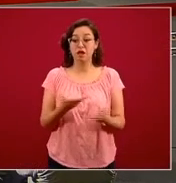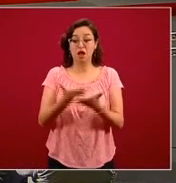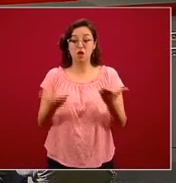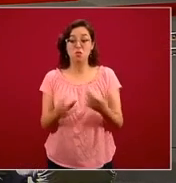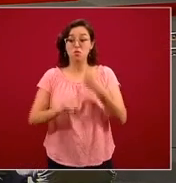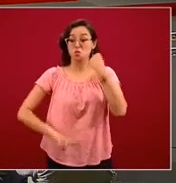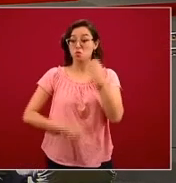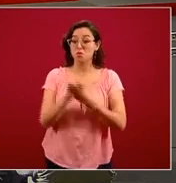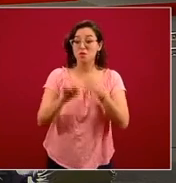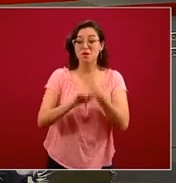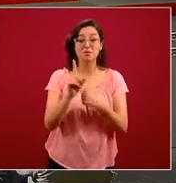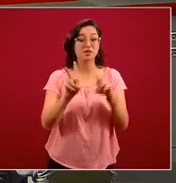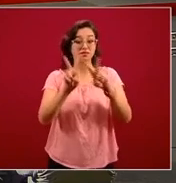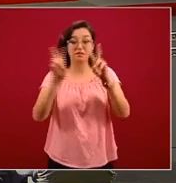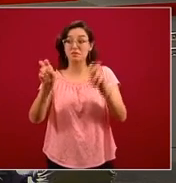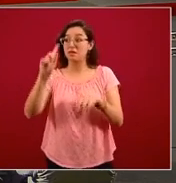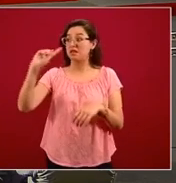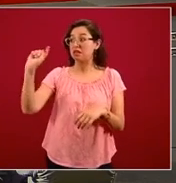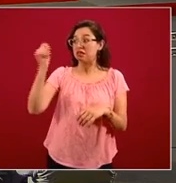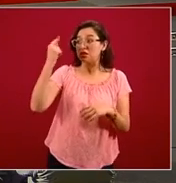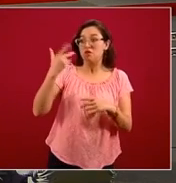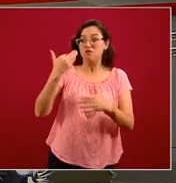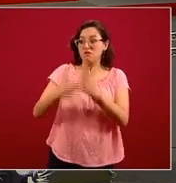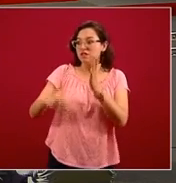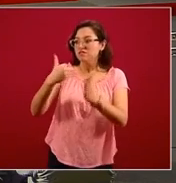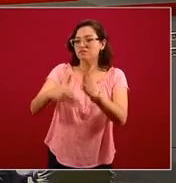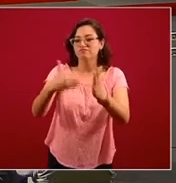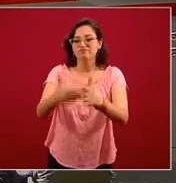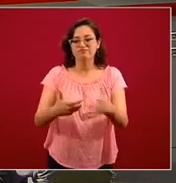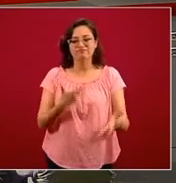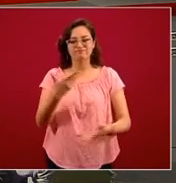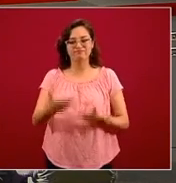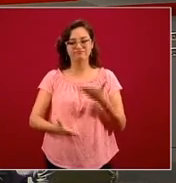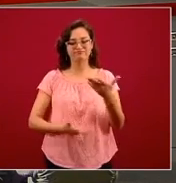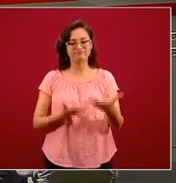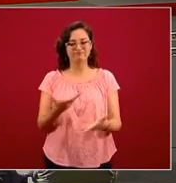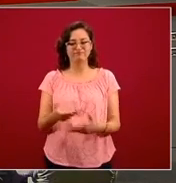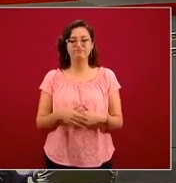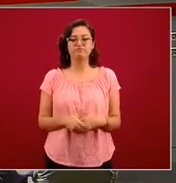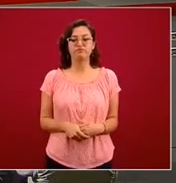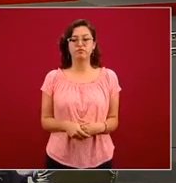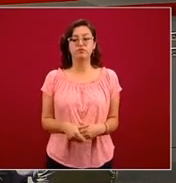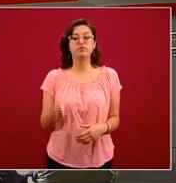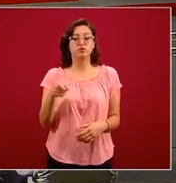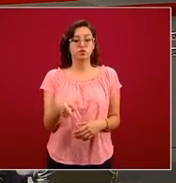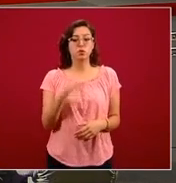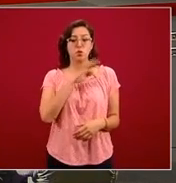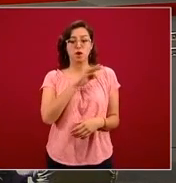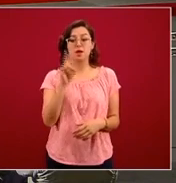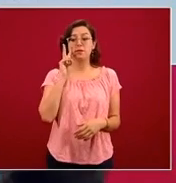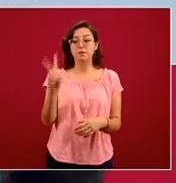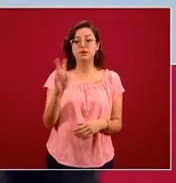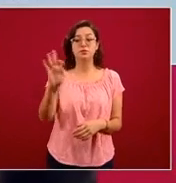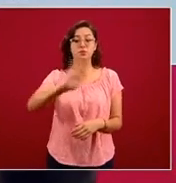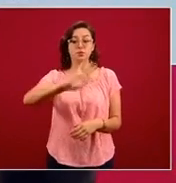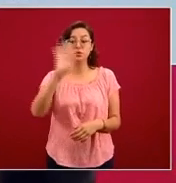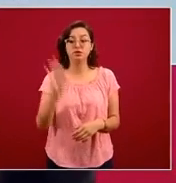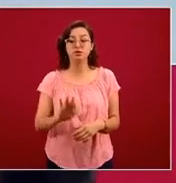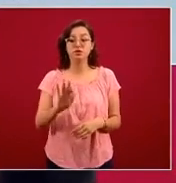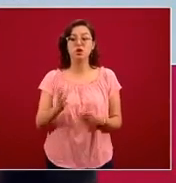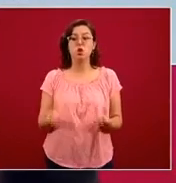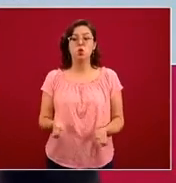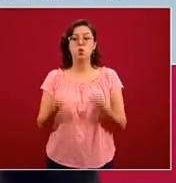innovation and quick responses with technology to the pandemic? So what I put here for you is